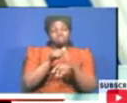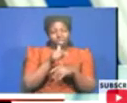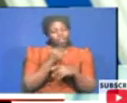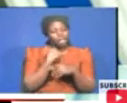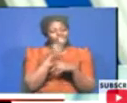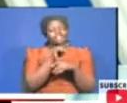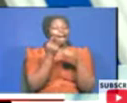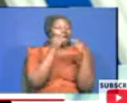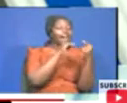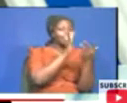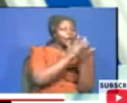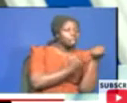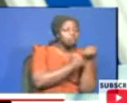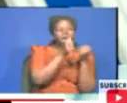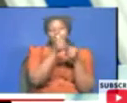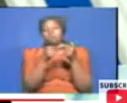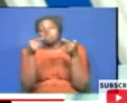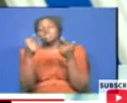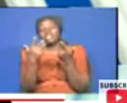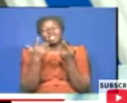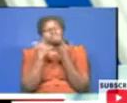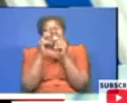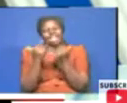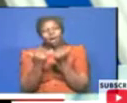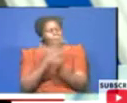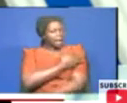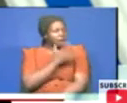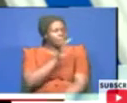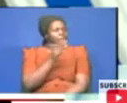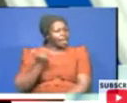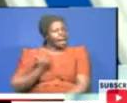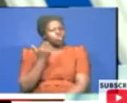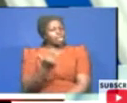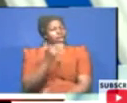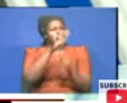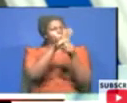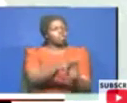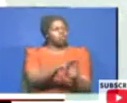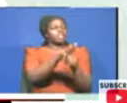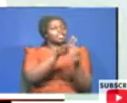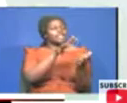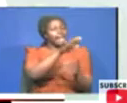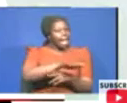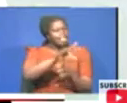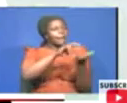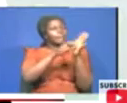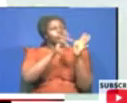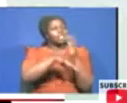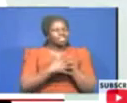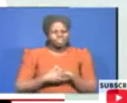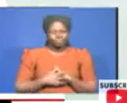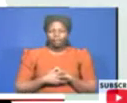But mm-hmm. what does it really mean to empower a girl child in those marginalized areas? The girl